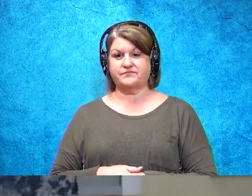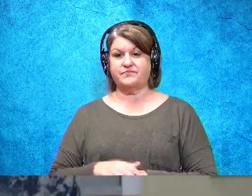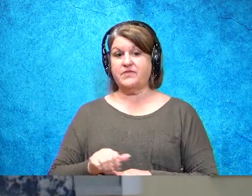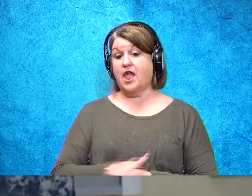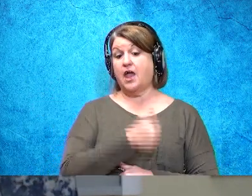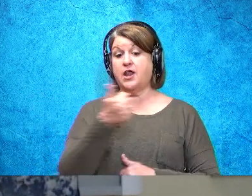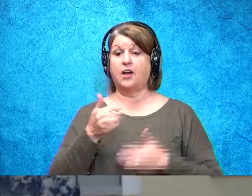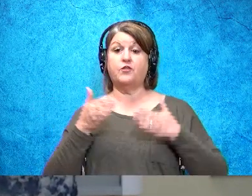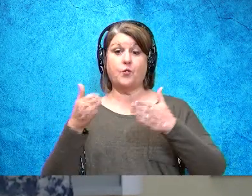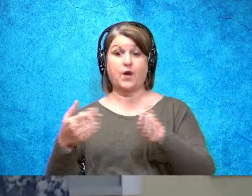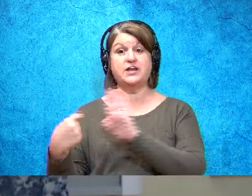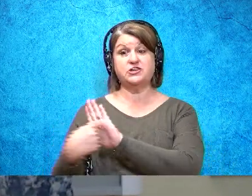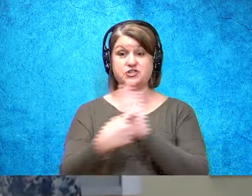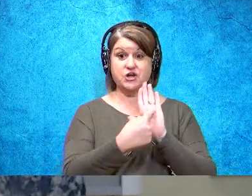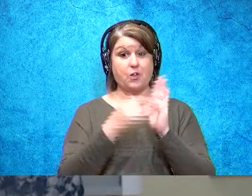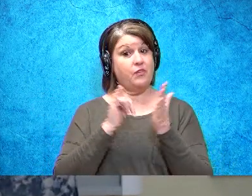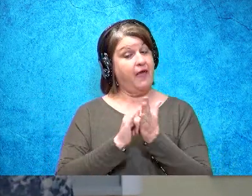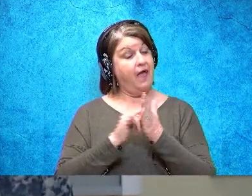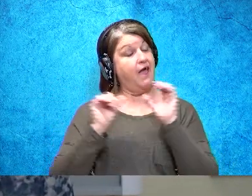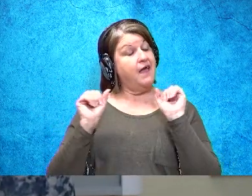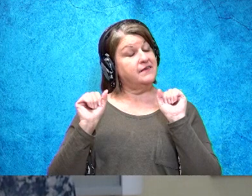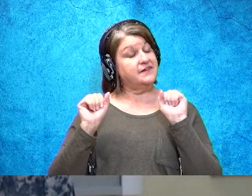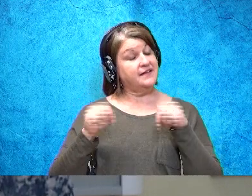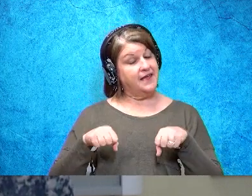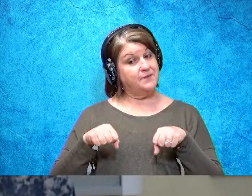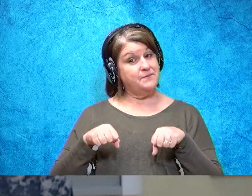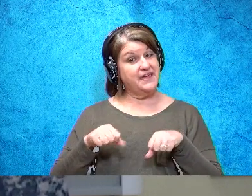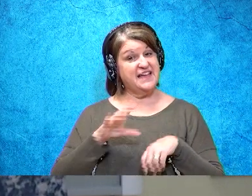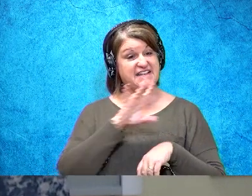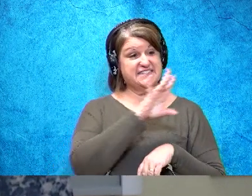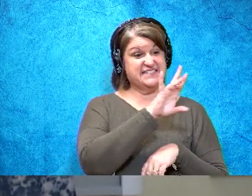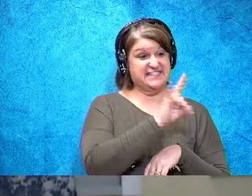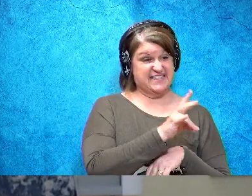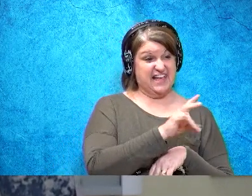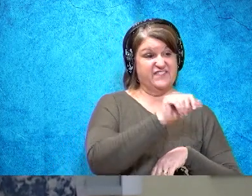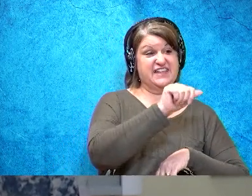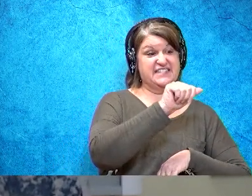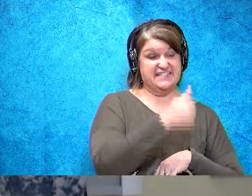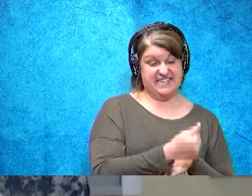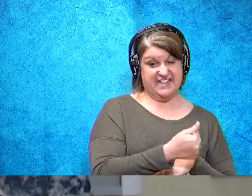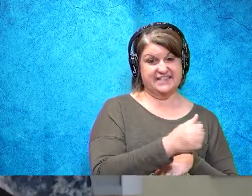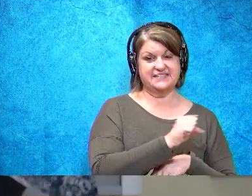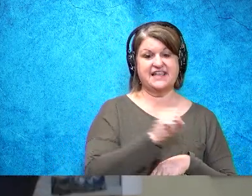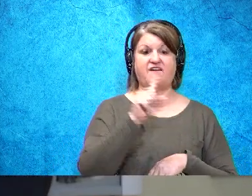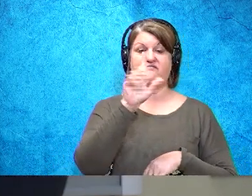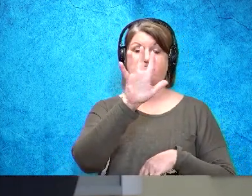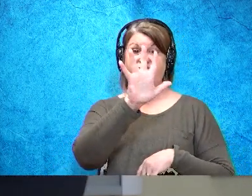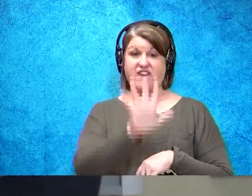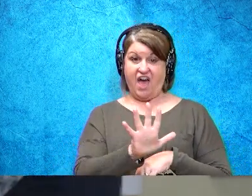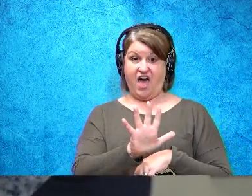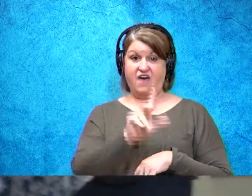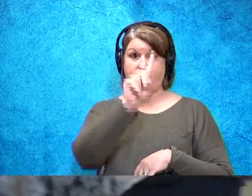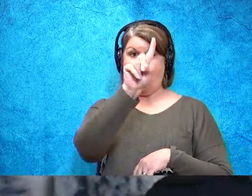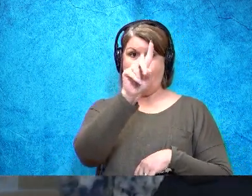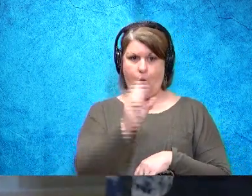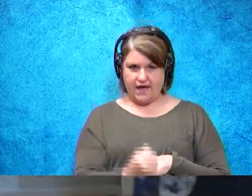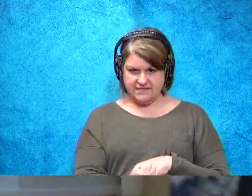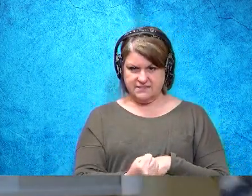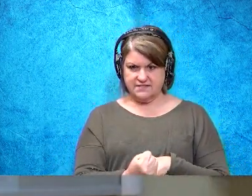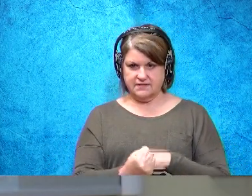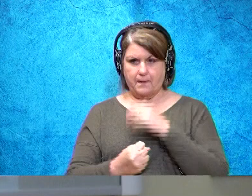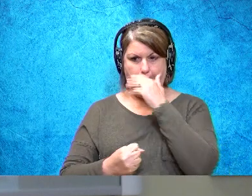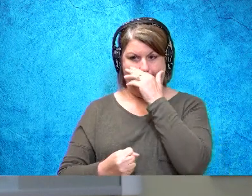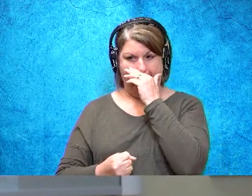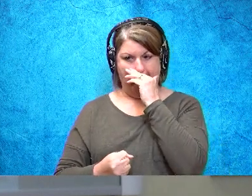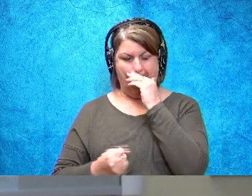Another way to show that could be 7 tens and 5 ones. Let's